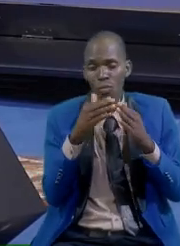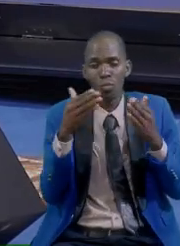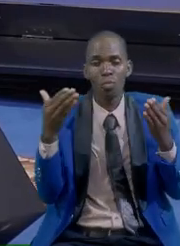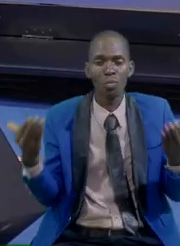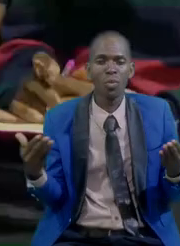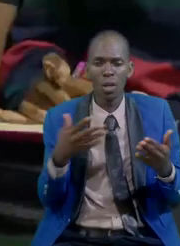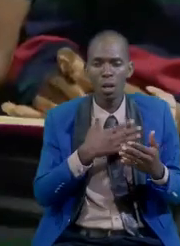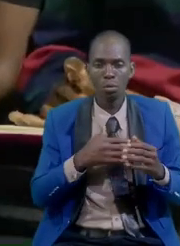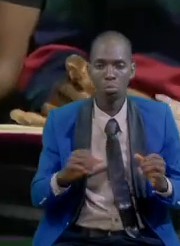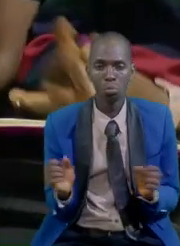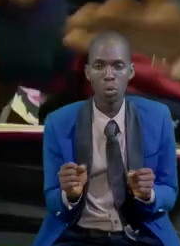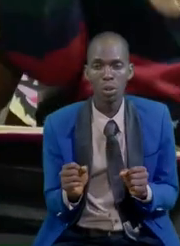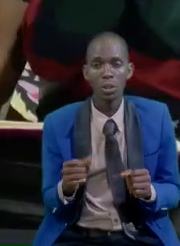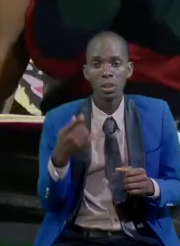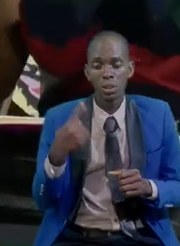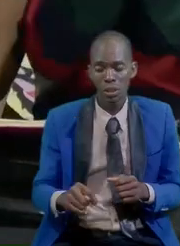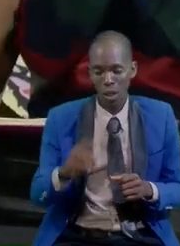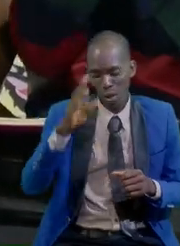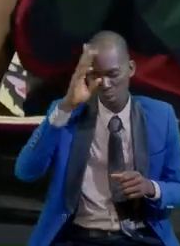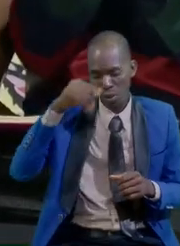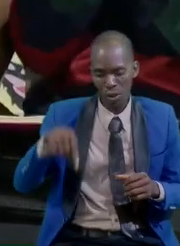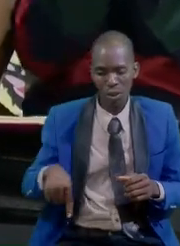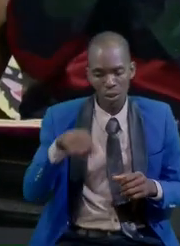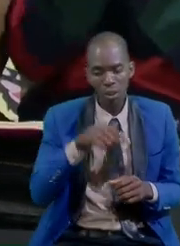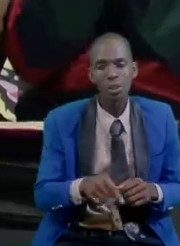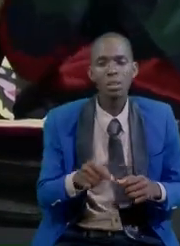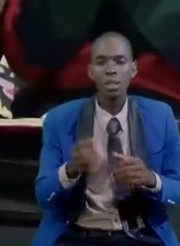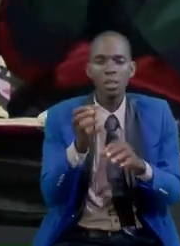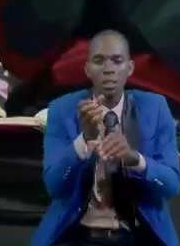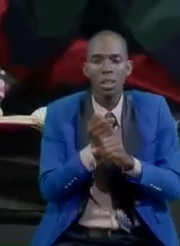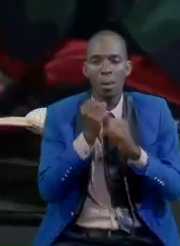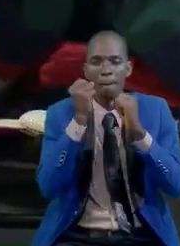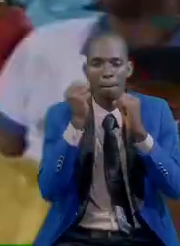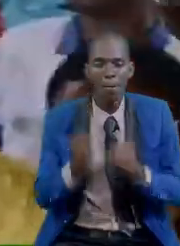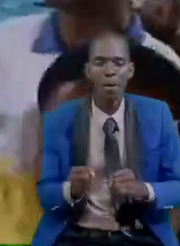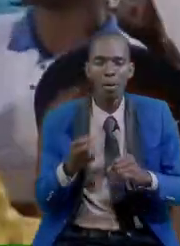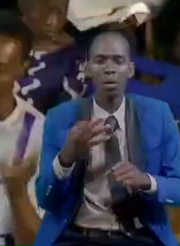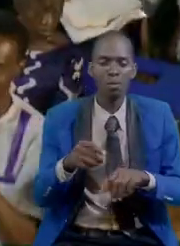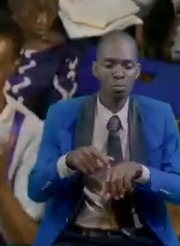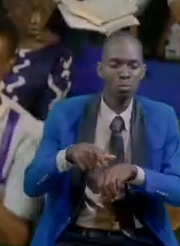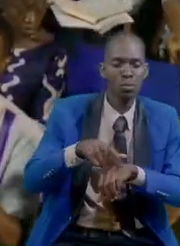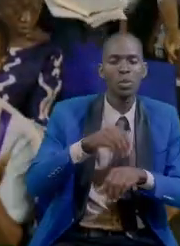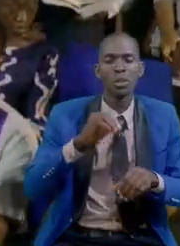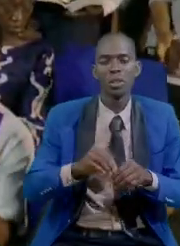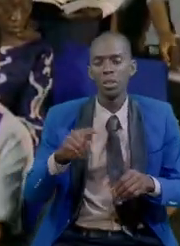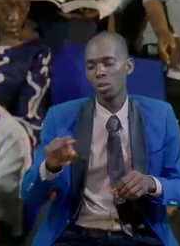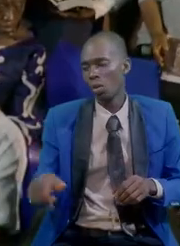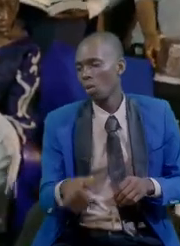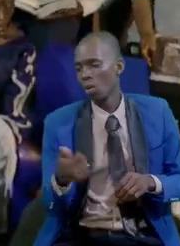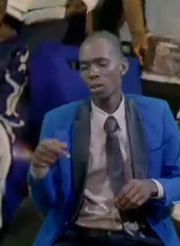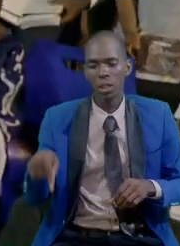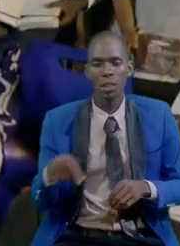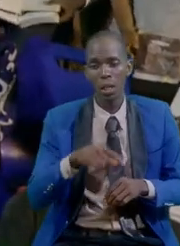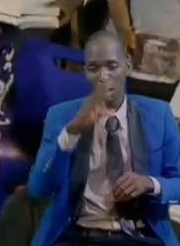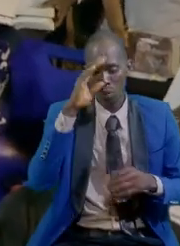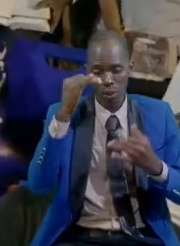bone was created in that fleshly leg. And the boy started walking